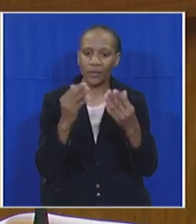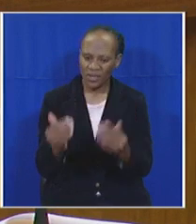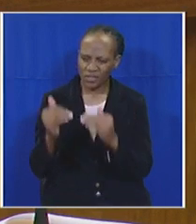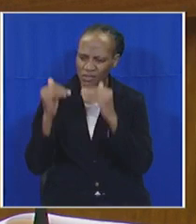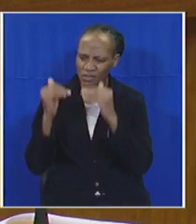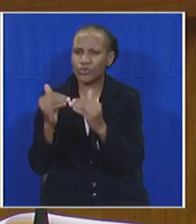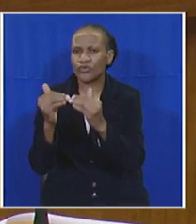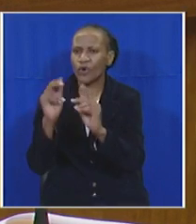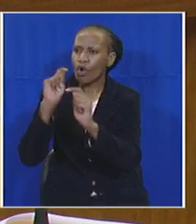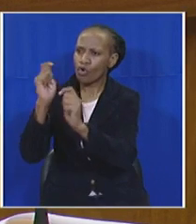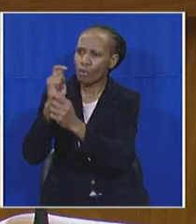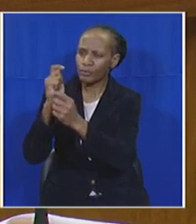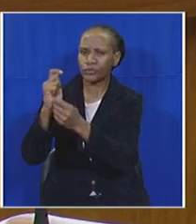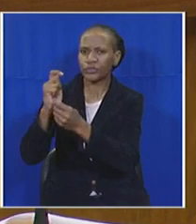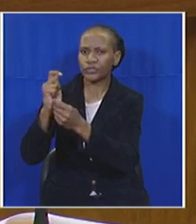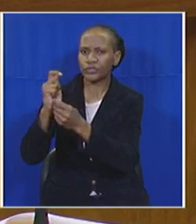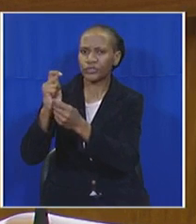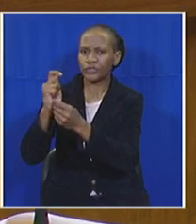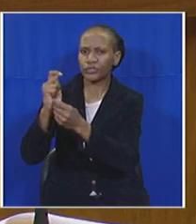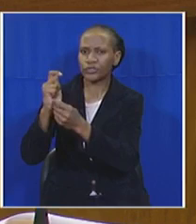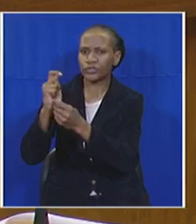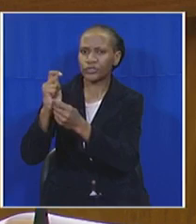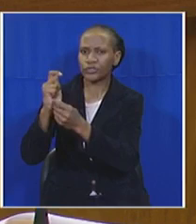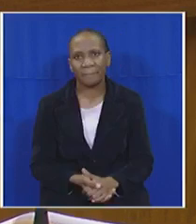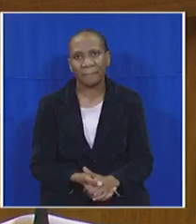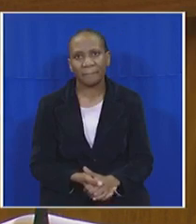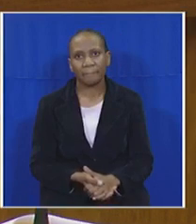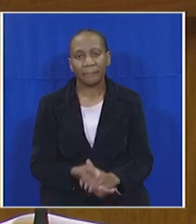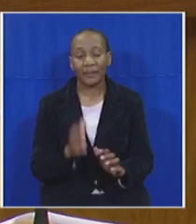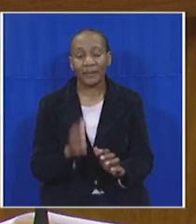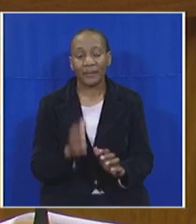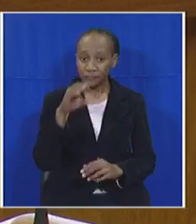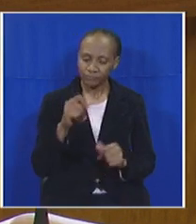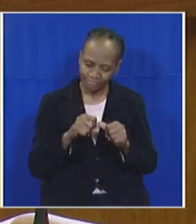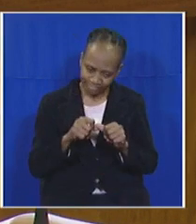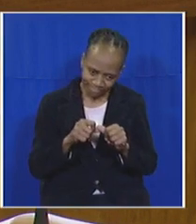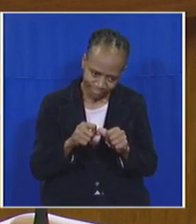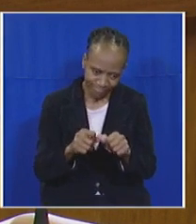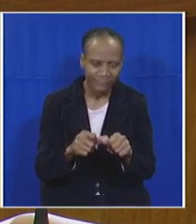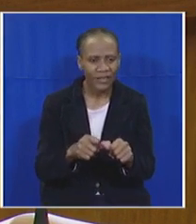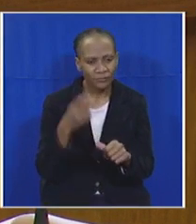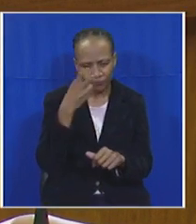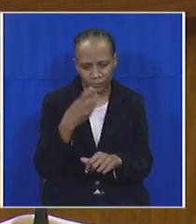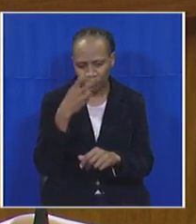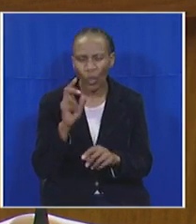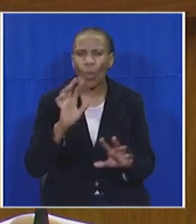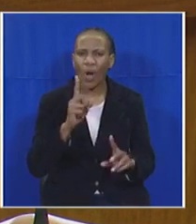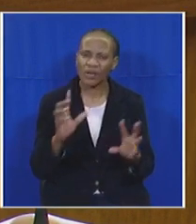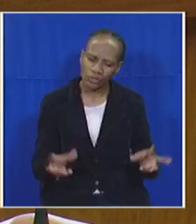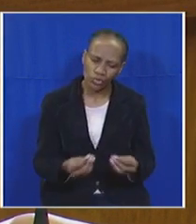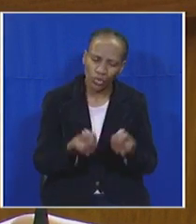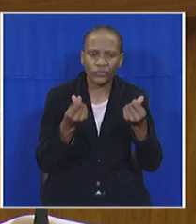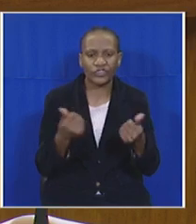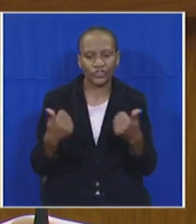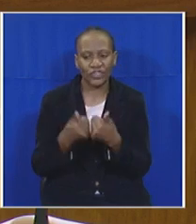to rural traditional communities. The ANC continued to seek a sustainable solution to this challenge